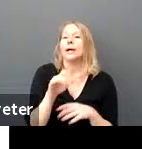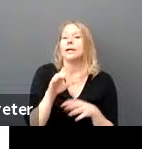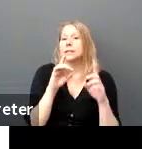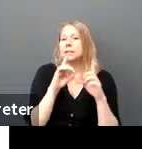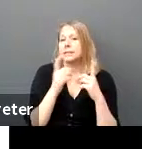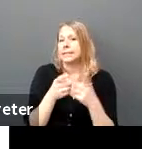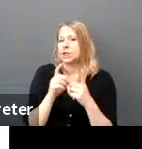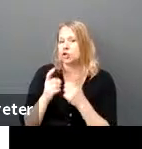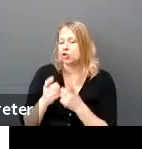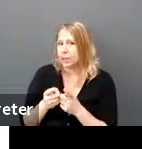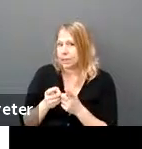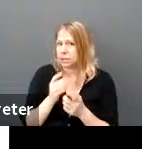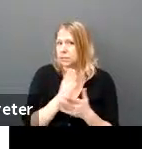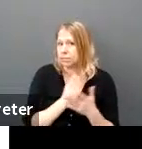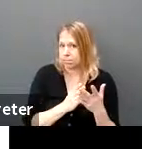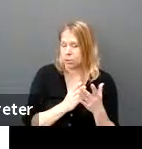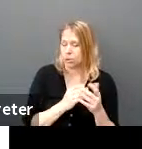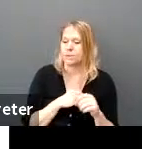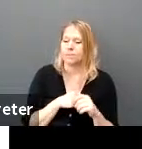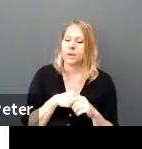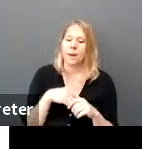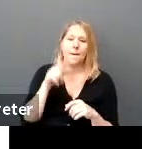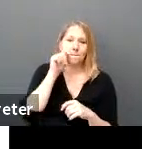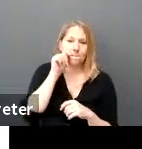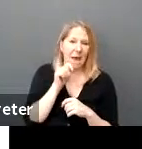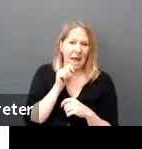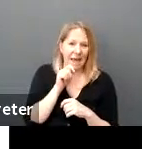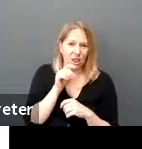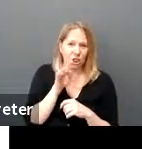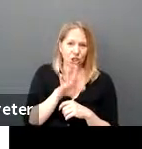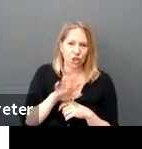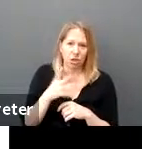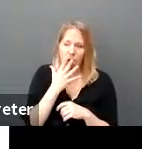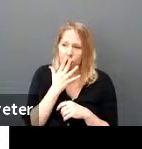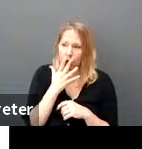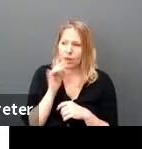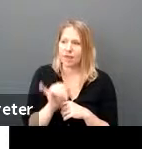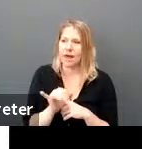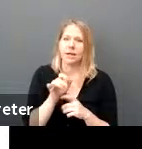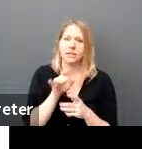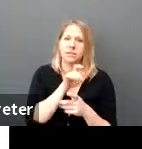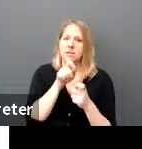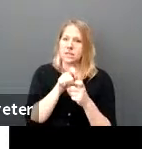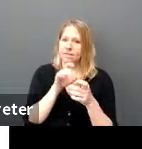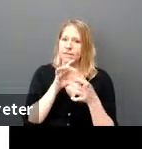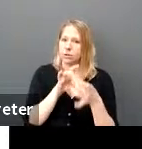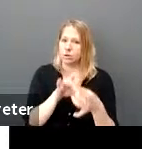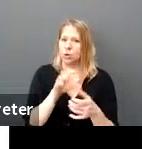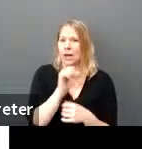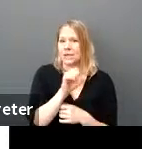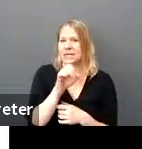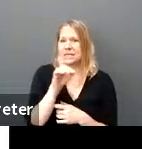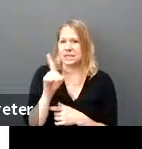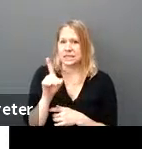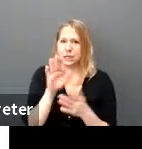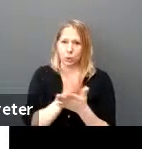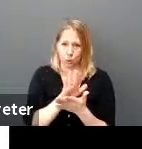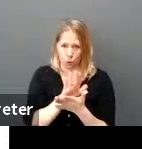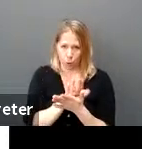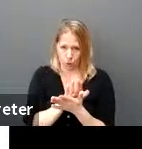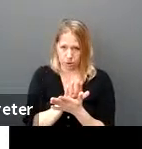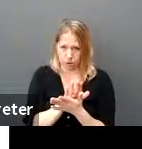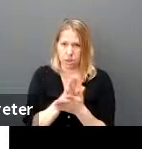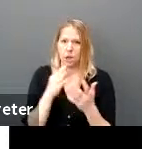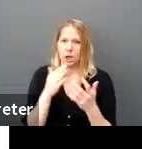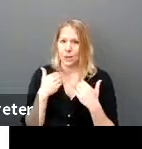district pieces, and then the beige color, those would be specific to our SSD schools. And we